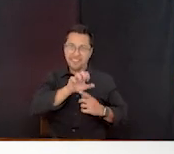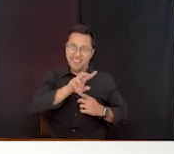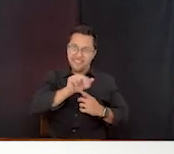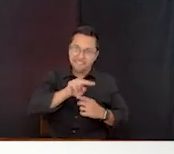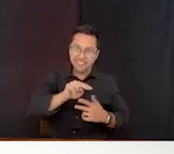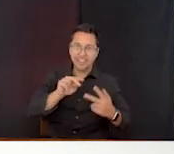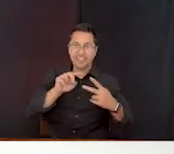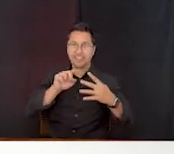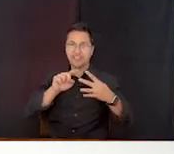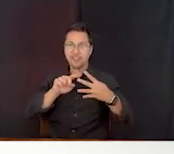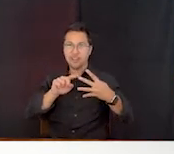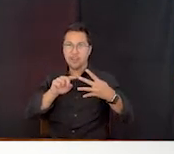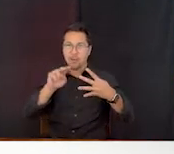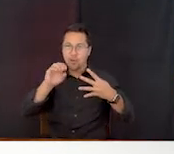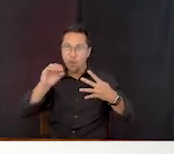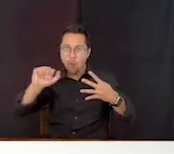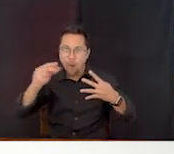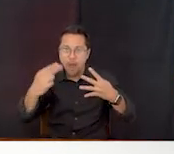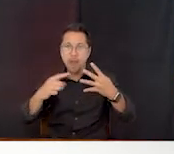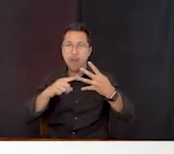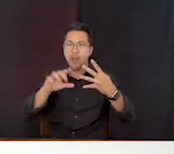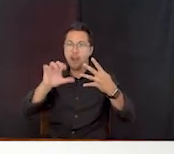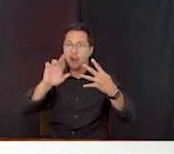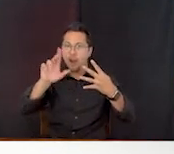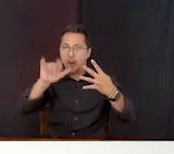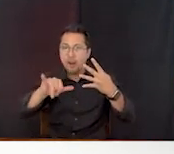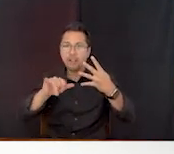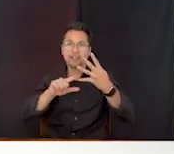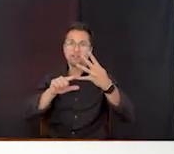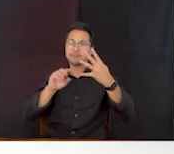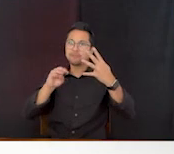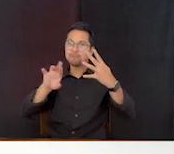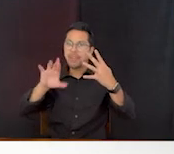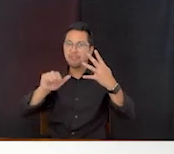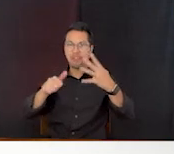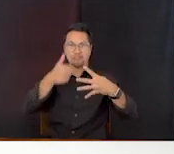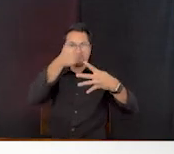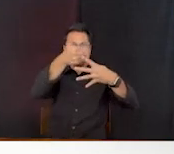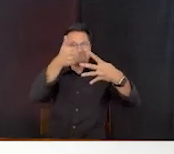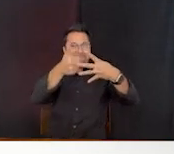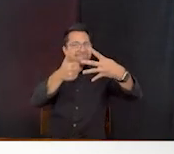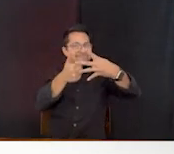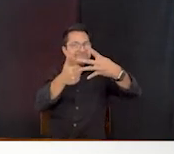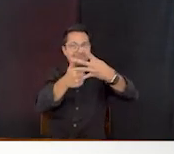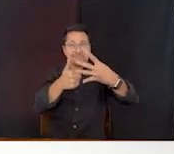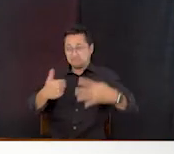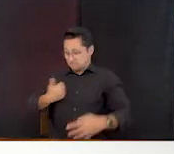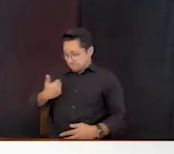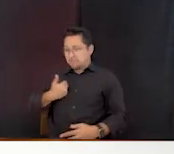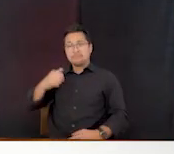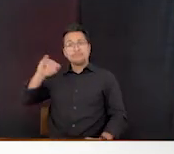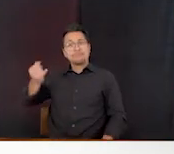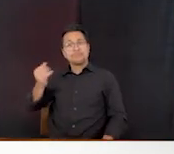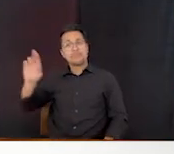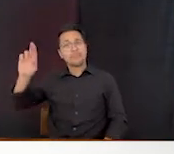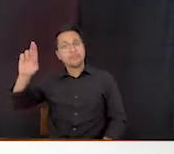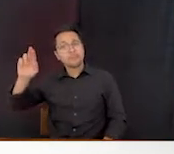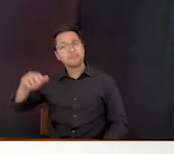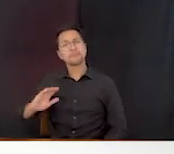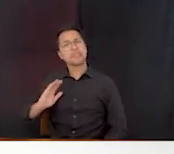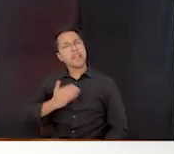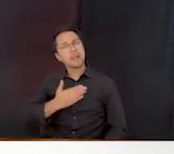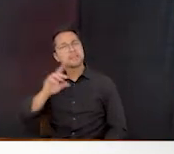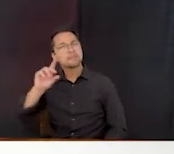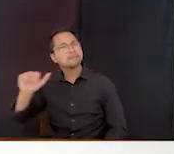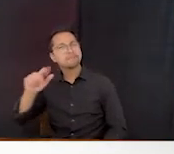Nora, they are Carly, right, they are Mira. I am JR. Our disability